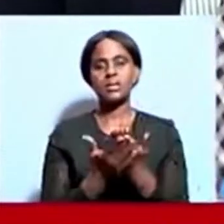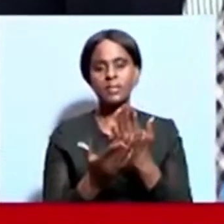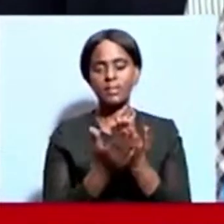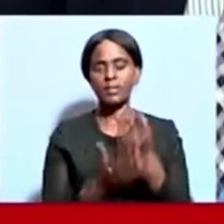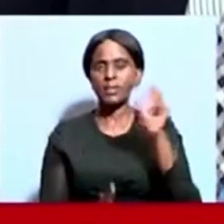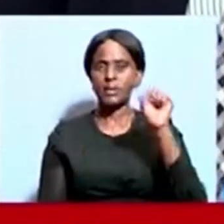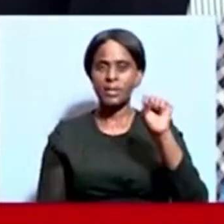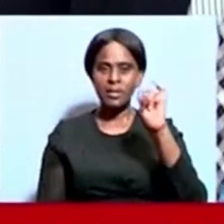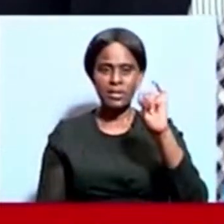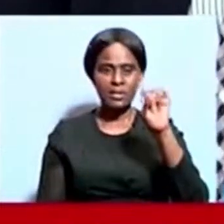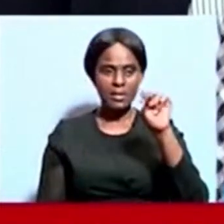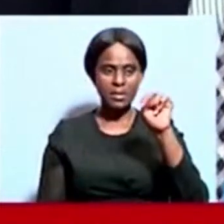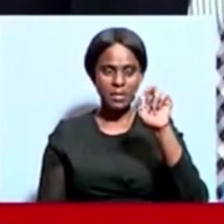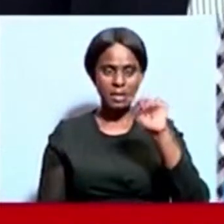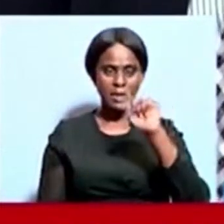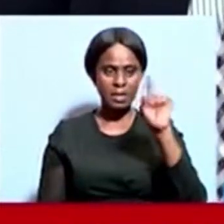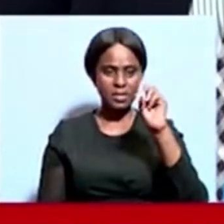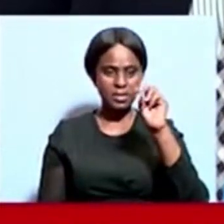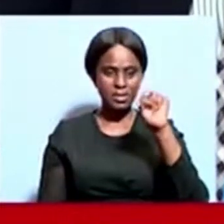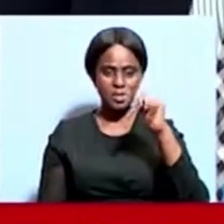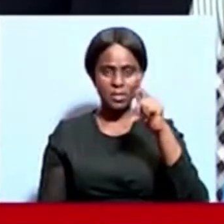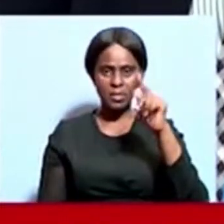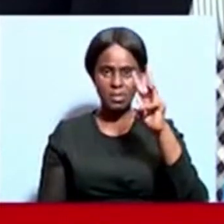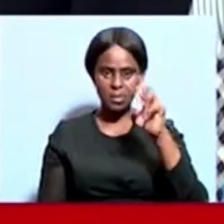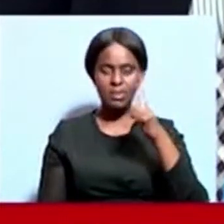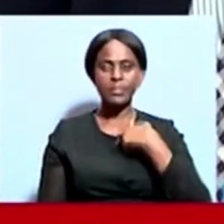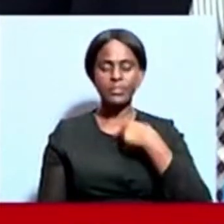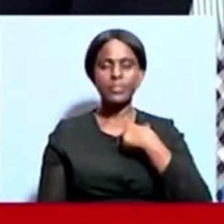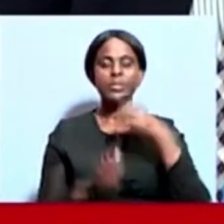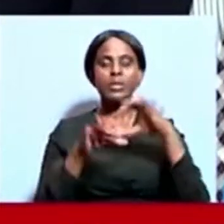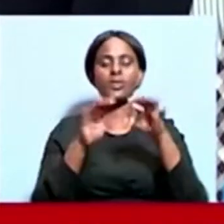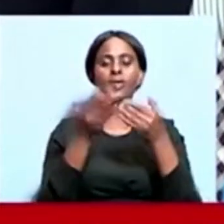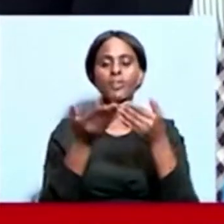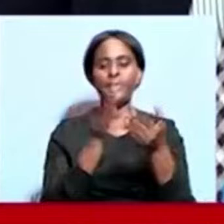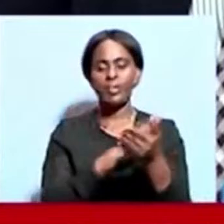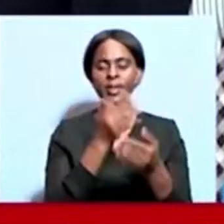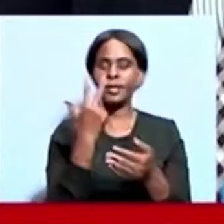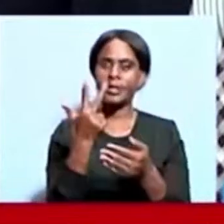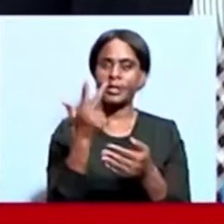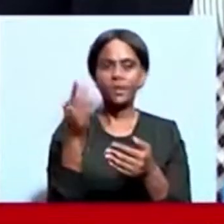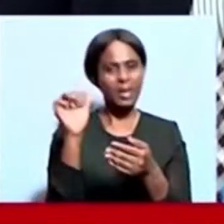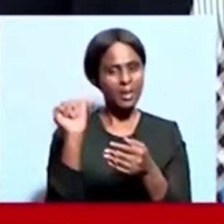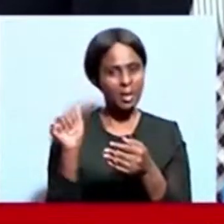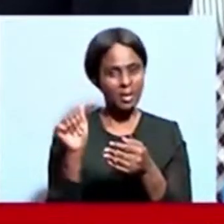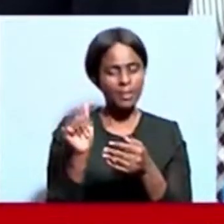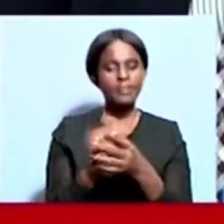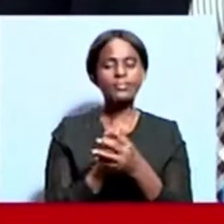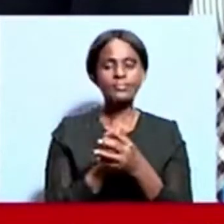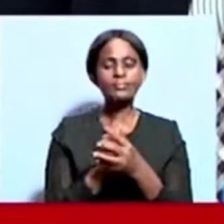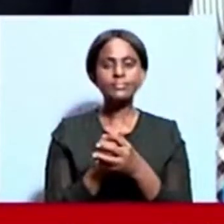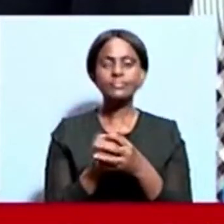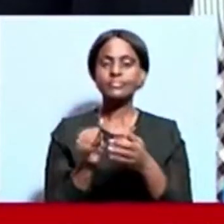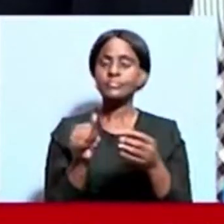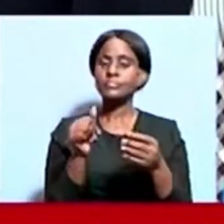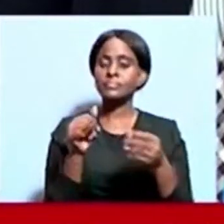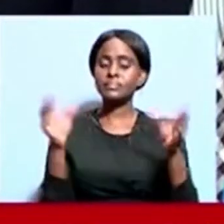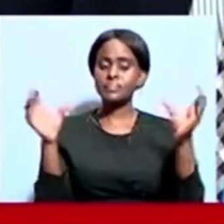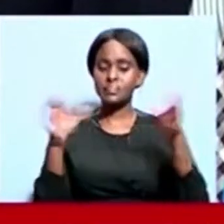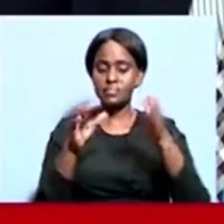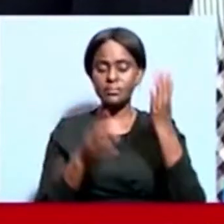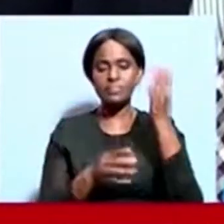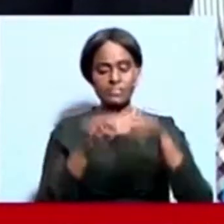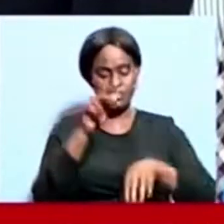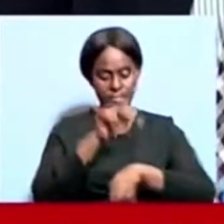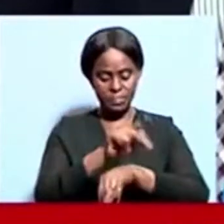Senazonga constituency. Chair, I would like to proceed to page 3, part A. The query is community